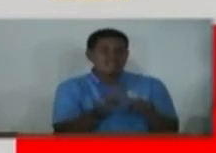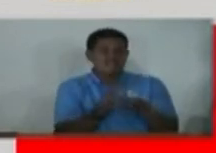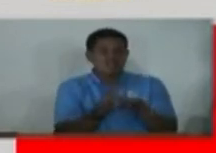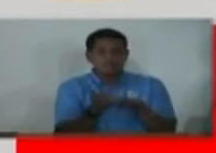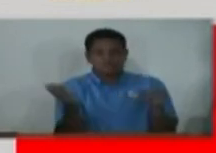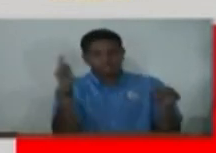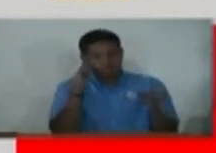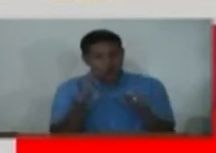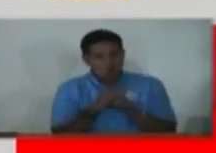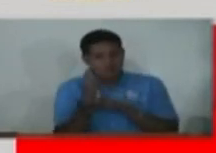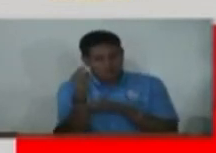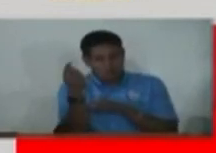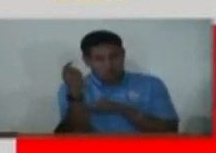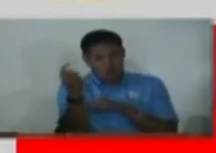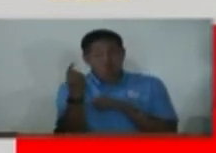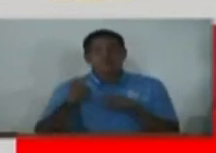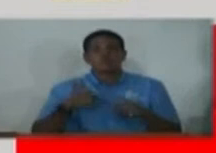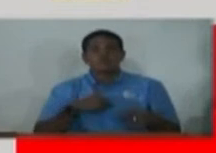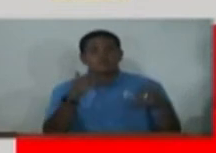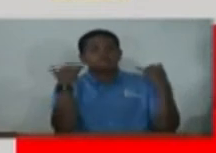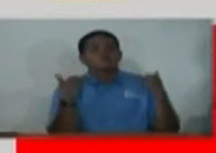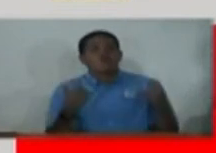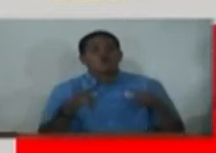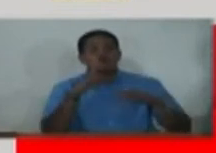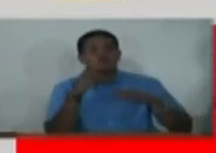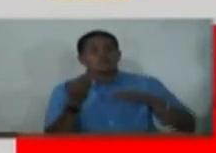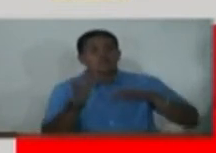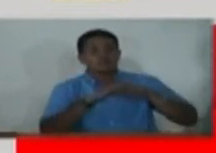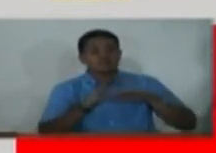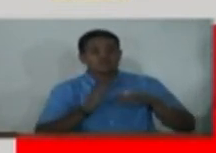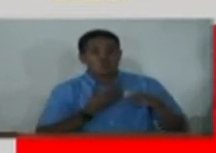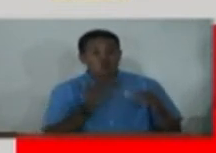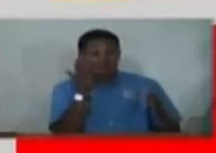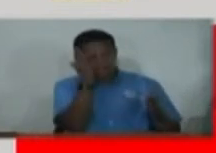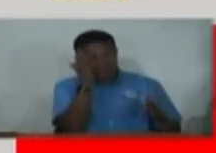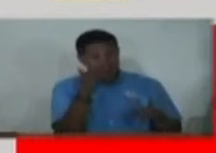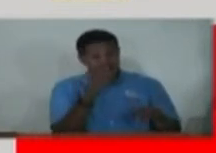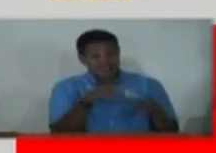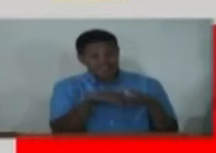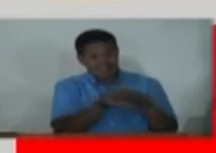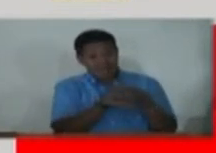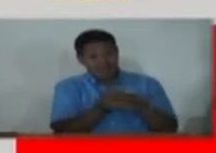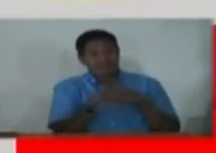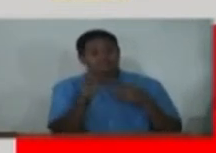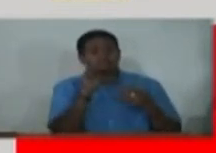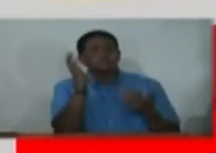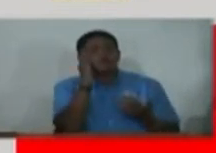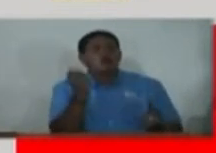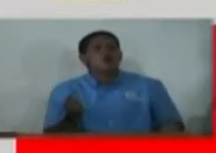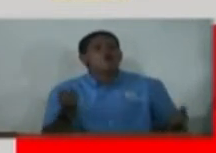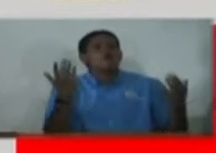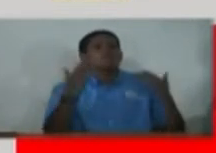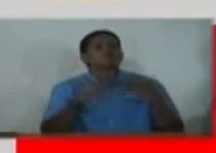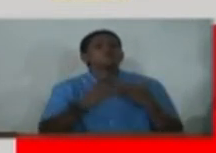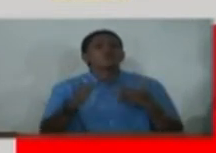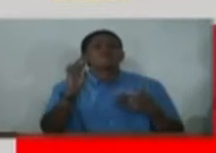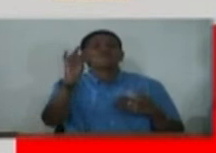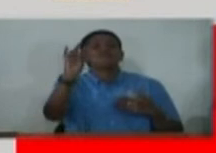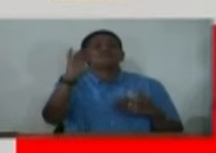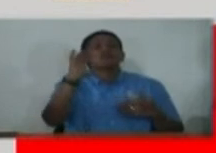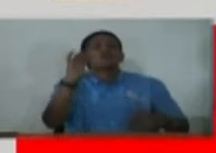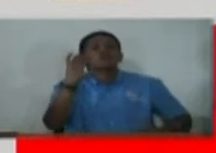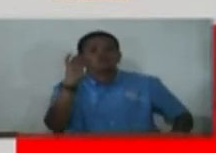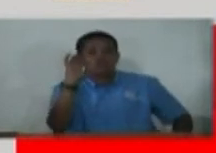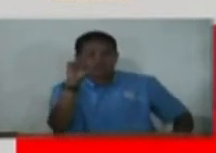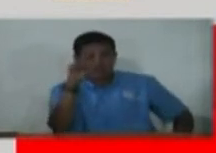We have now increased our allocations in terms of beds to over 700.